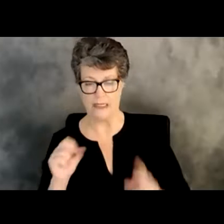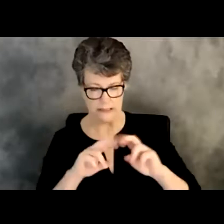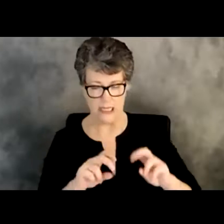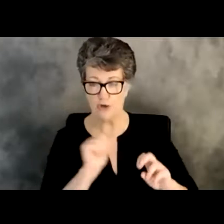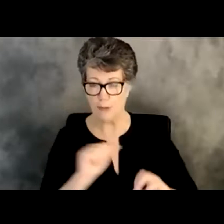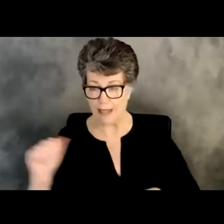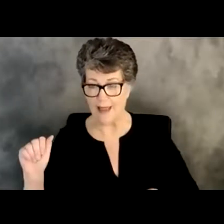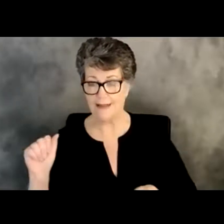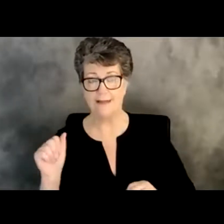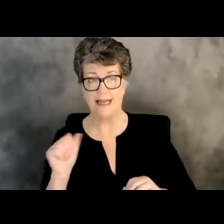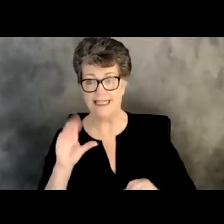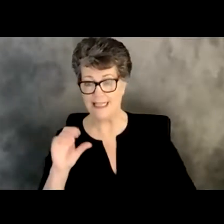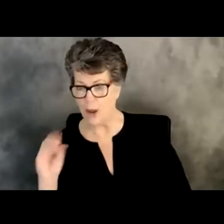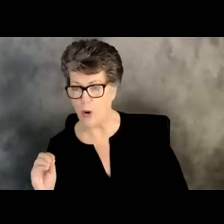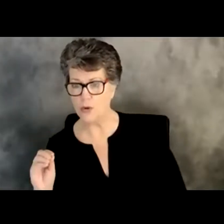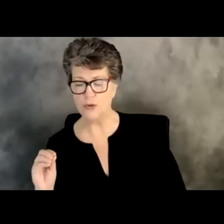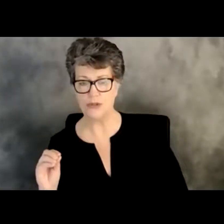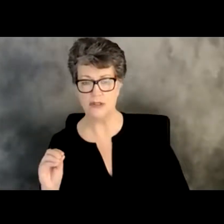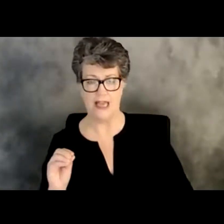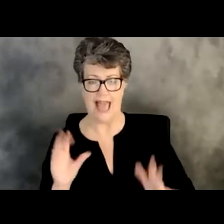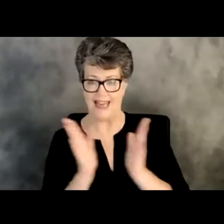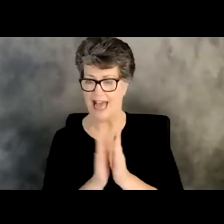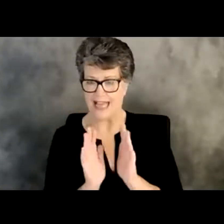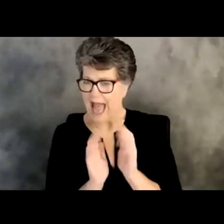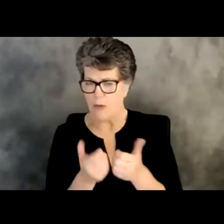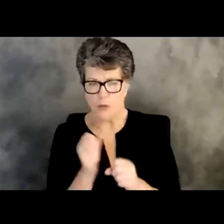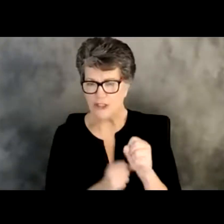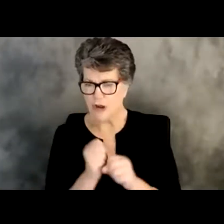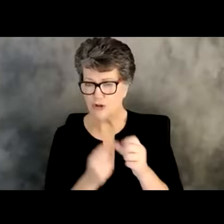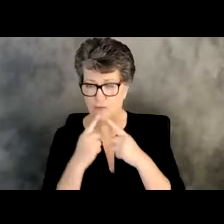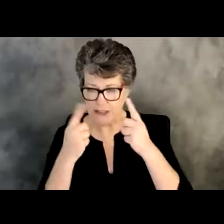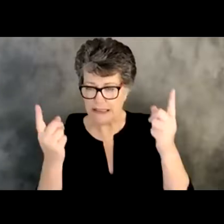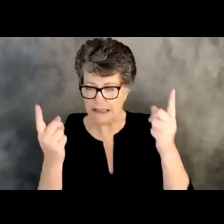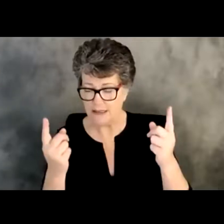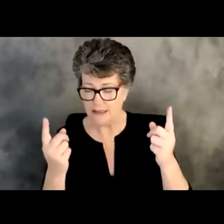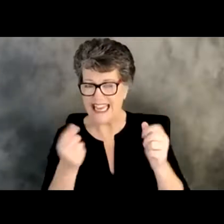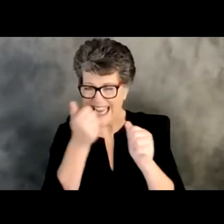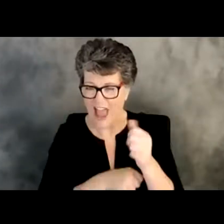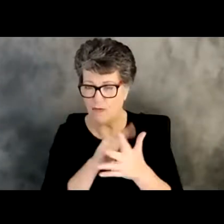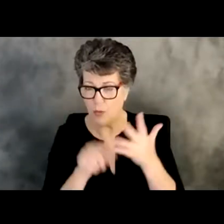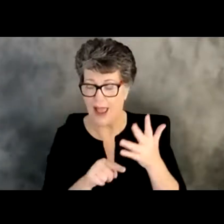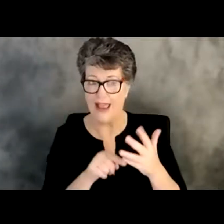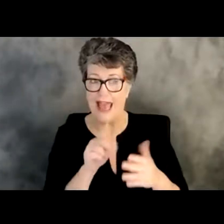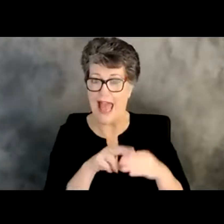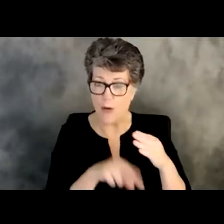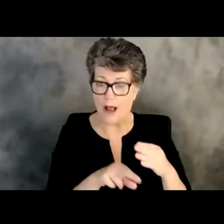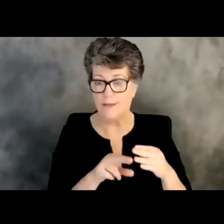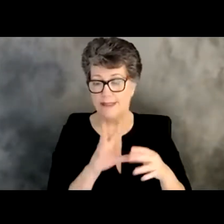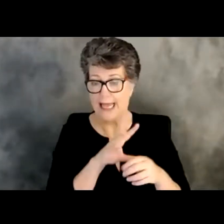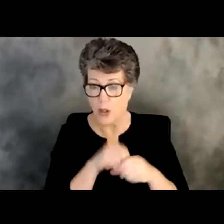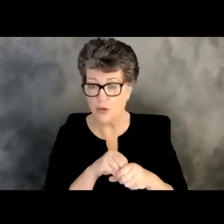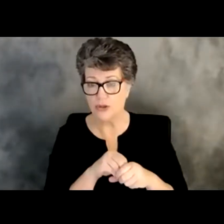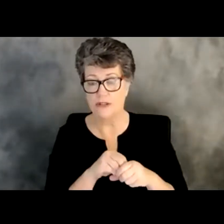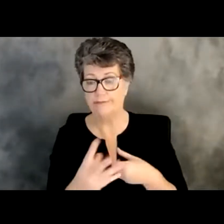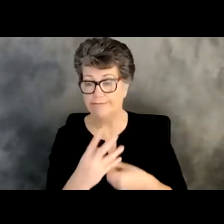and CBOs and ask how are we structured for success in every measure, in outcomes and inclusion and equity. And that's